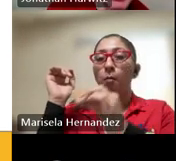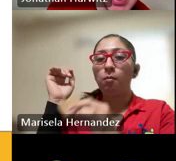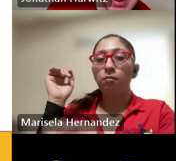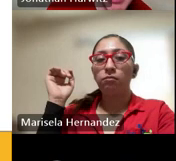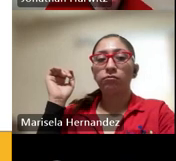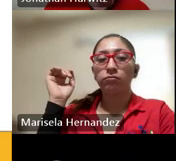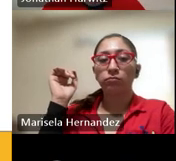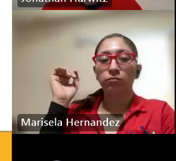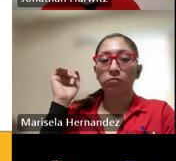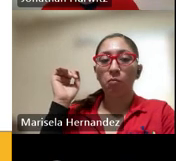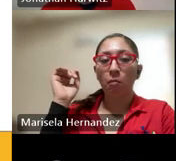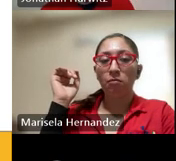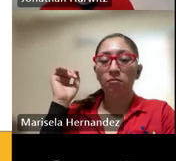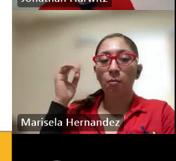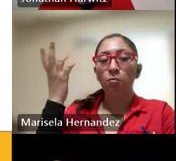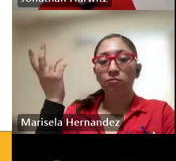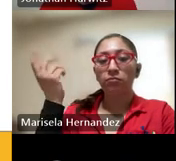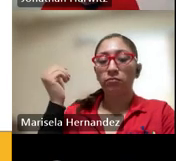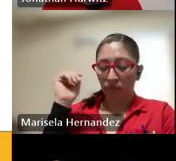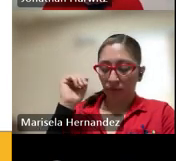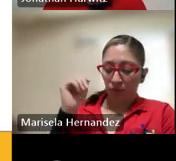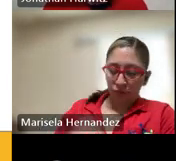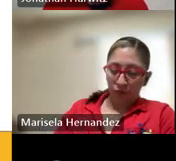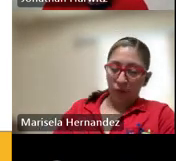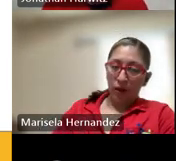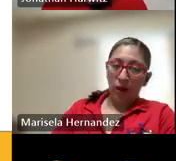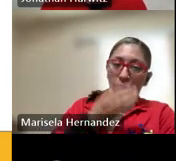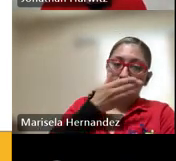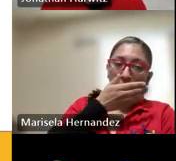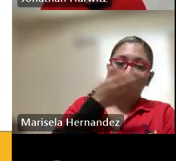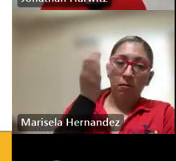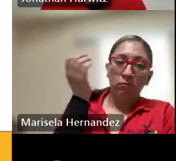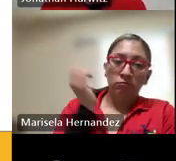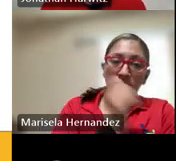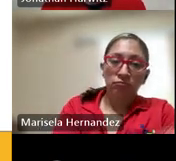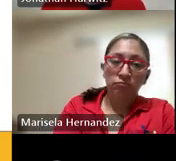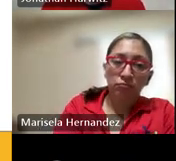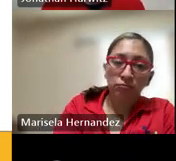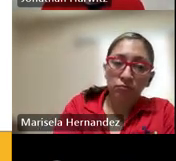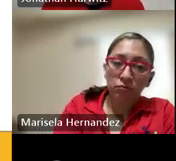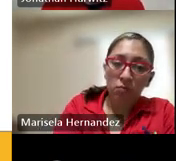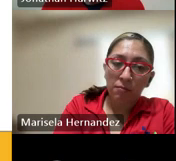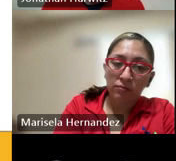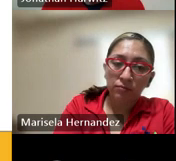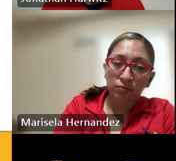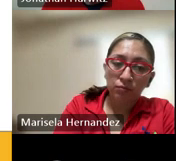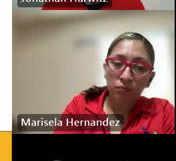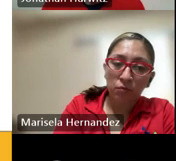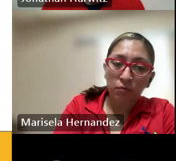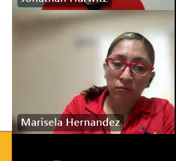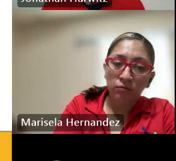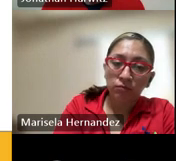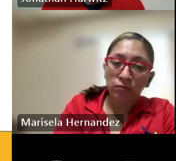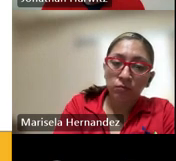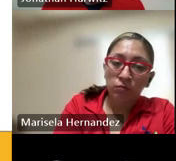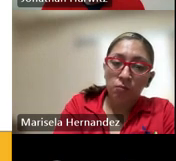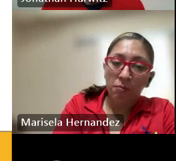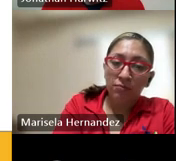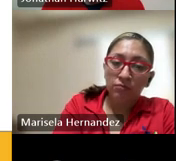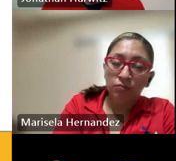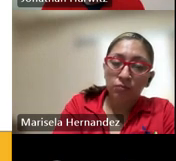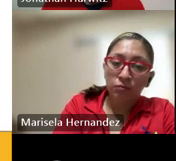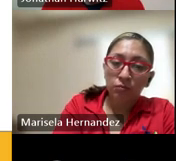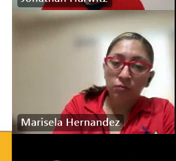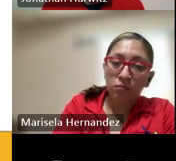Homeownership Opportunity Program, or the SHOP program at HUD. As you can see here, that program did